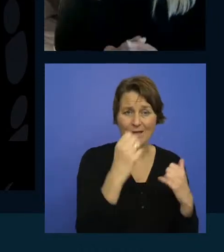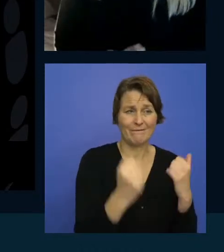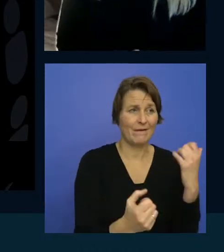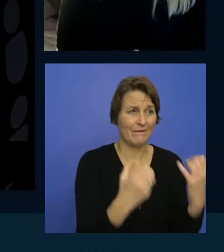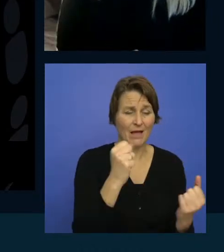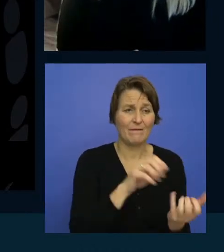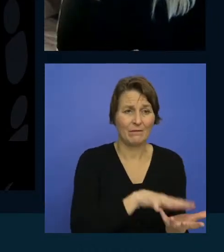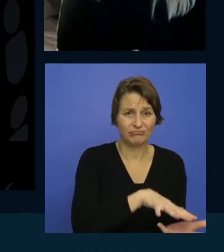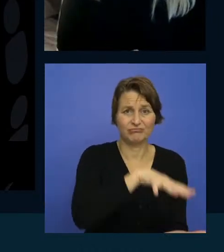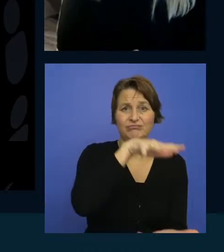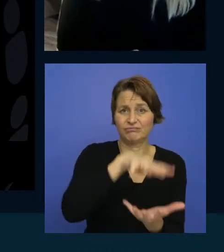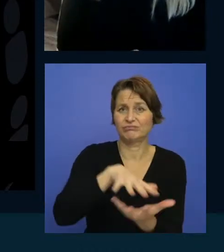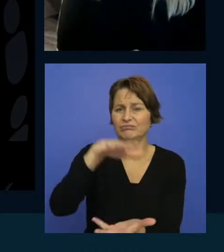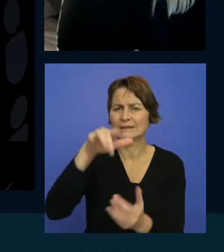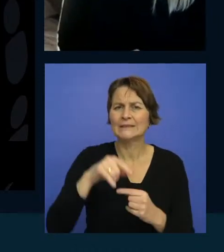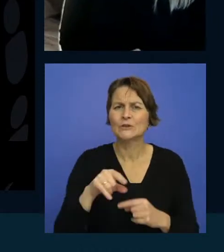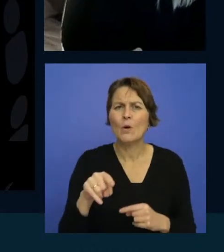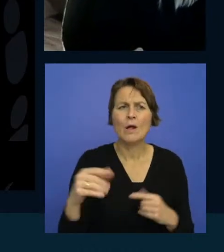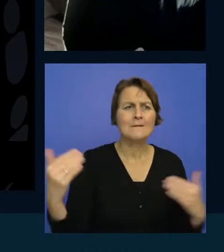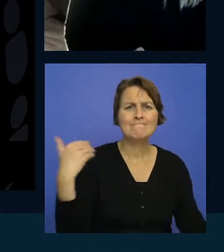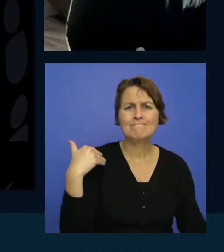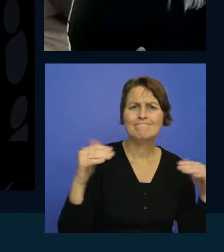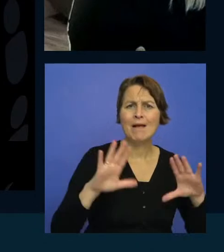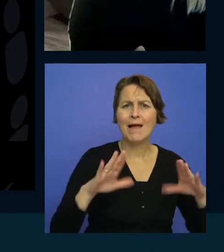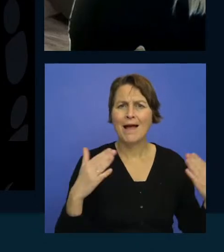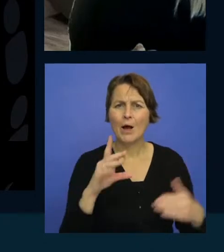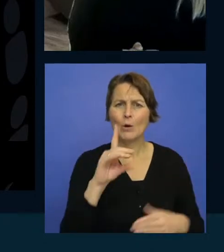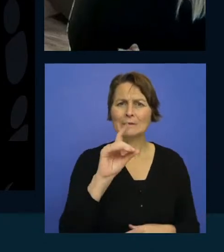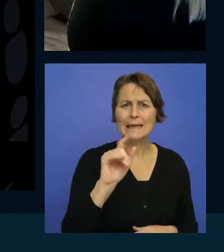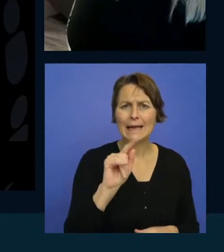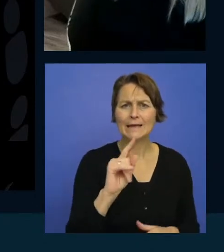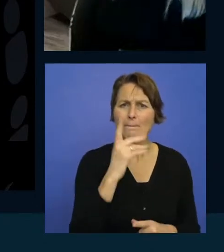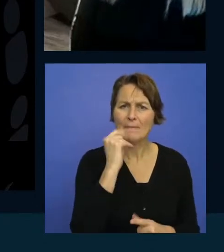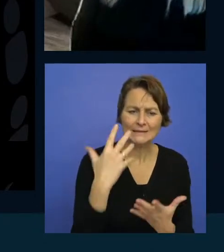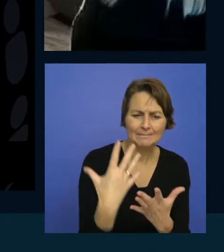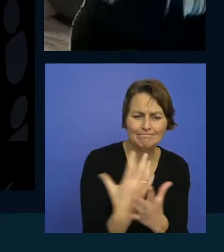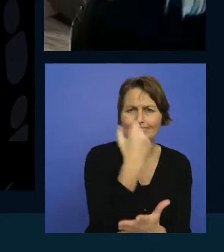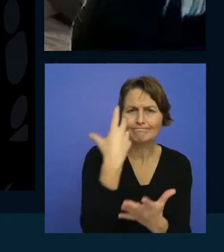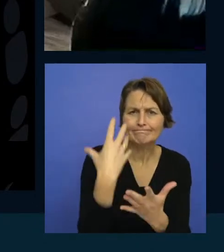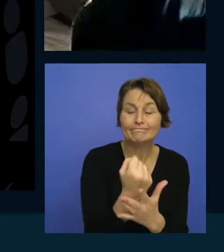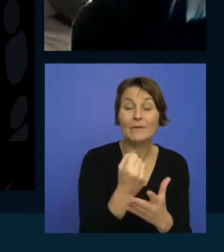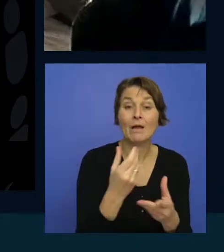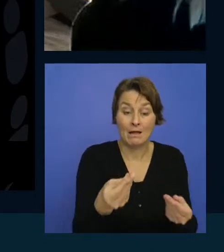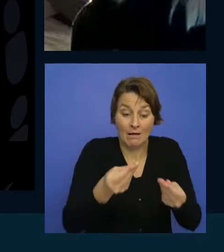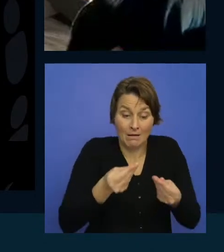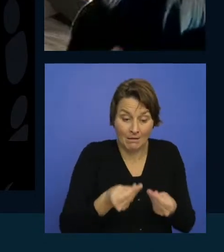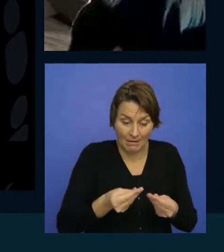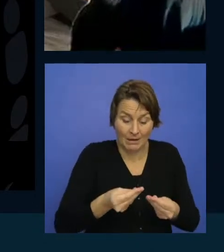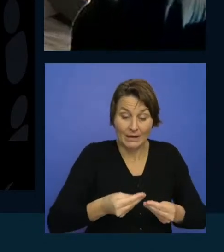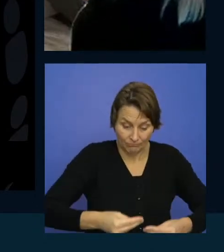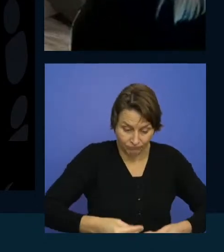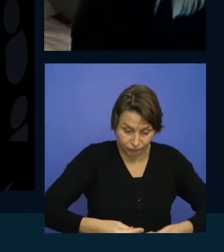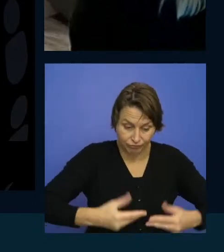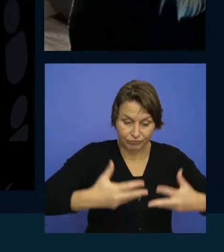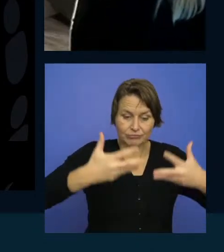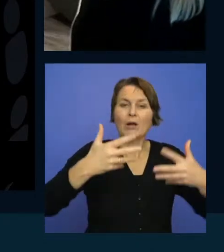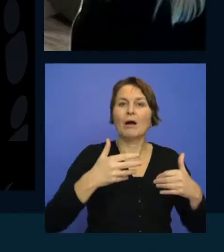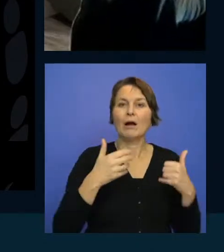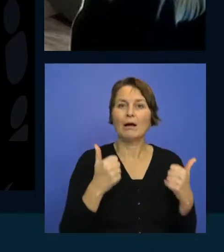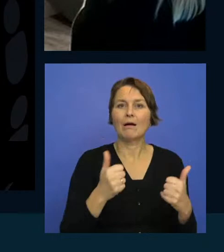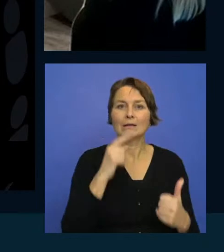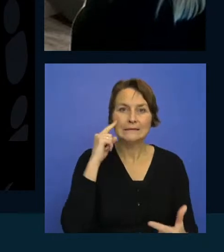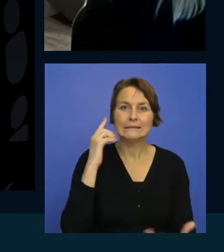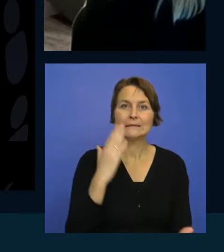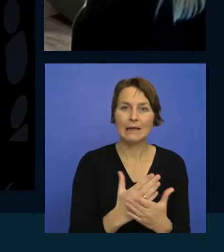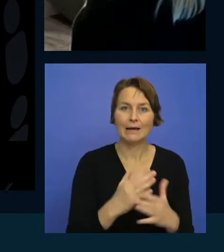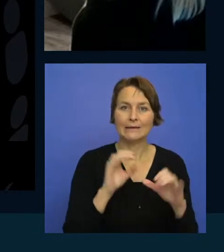asking how can we use our data in a better way to make better decisions. And I totally agree. That's also what